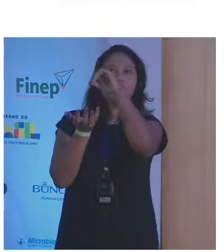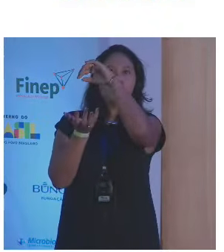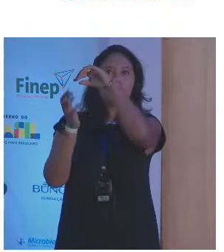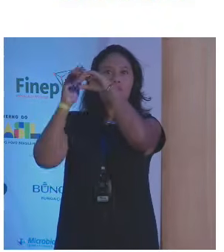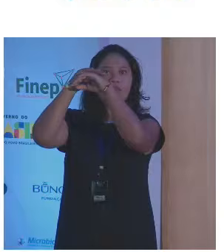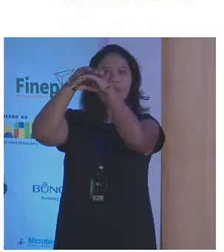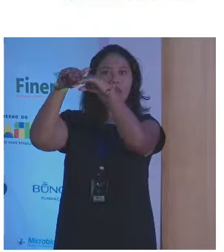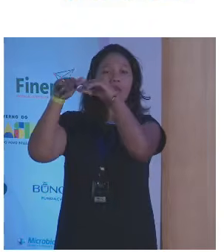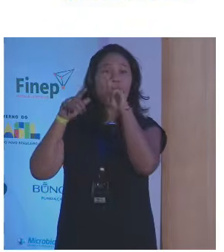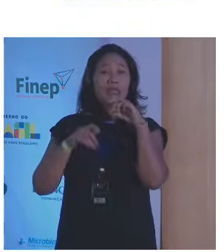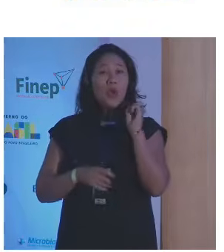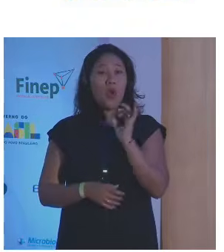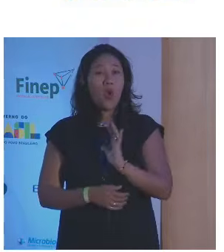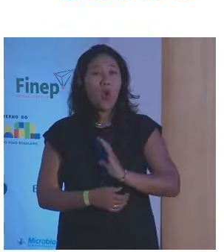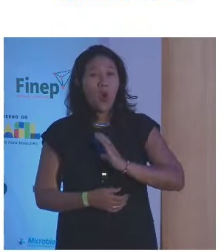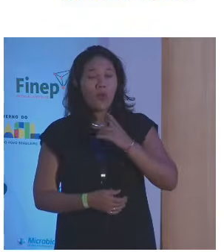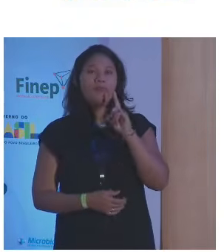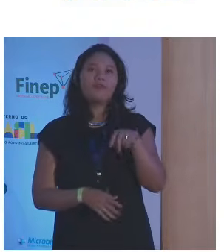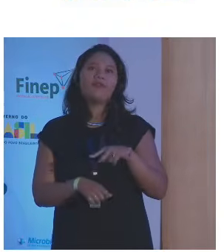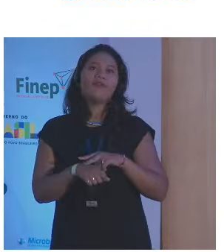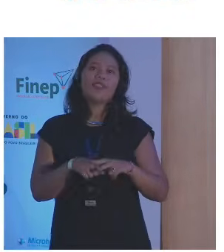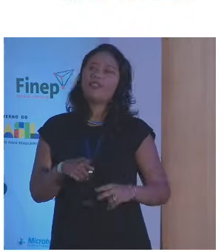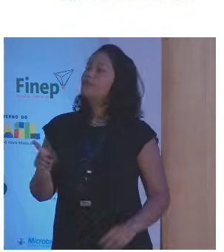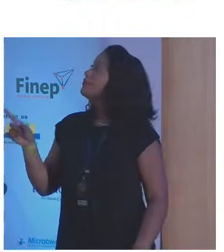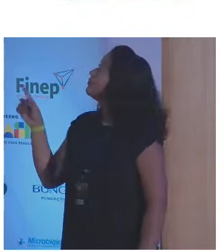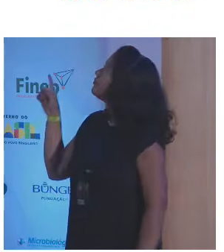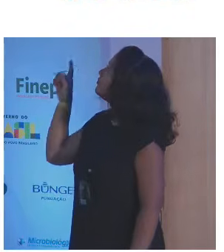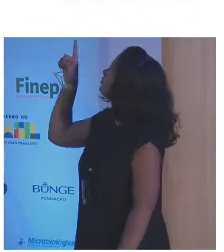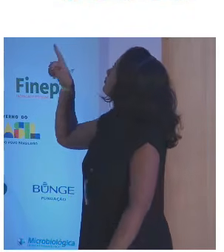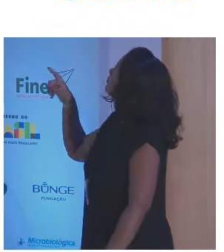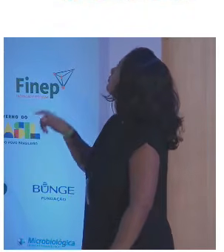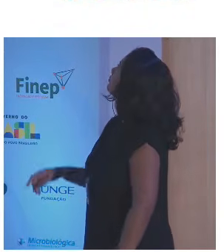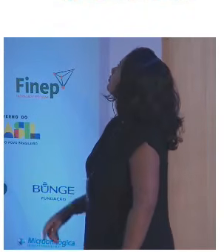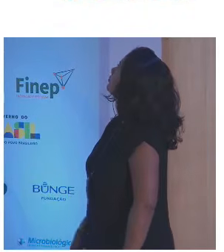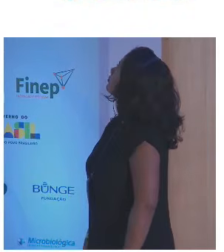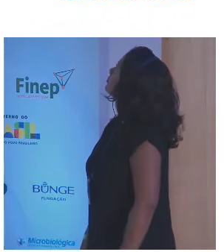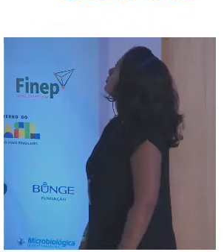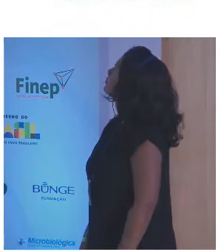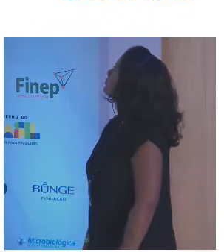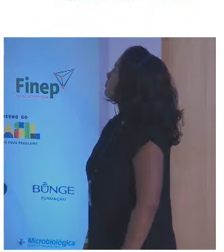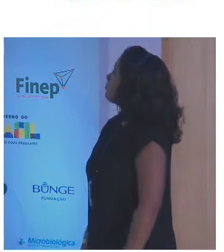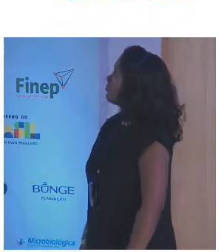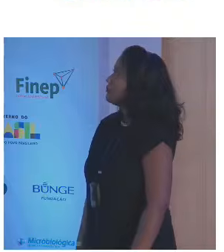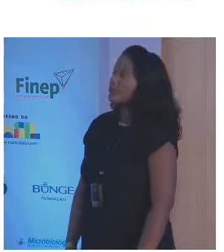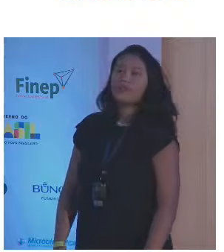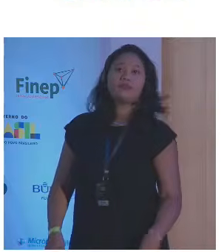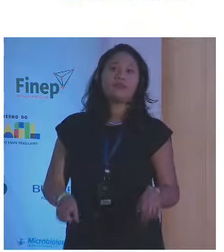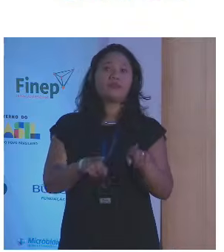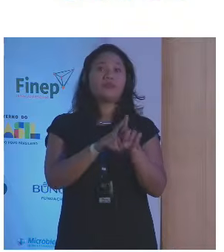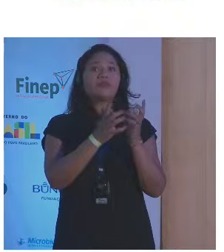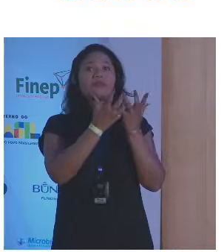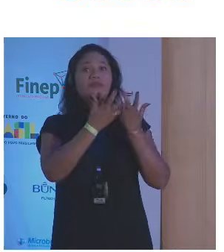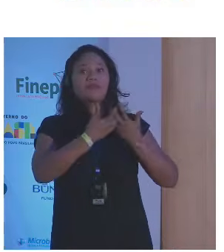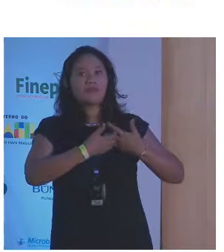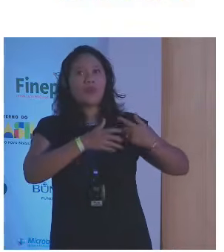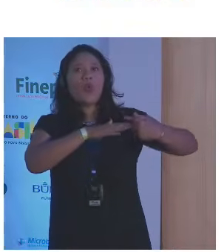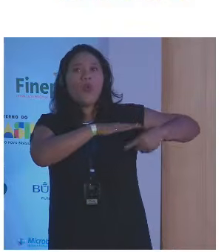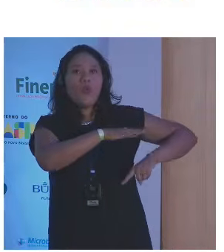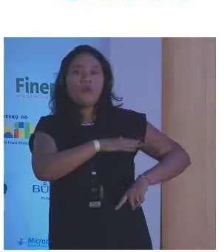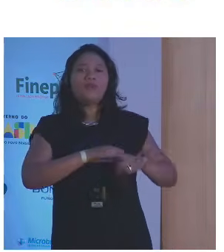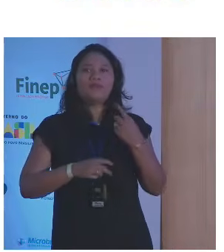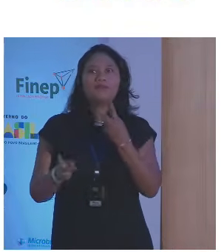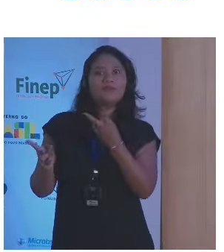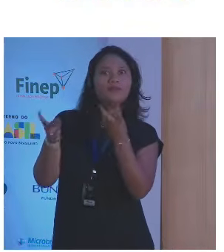ocean, where you have this entry door to marine life. It is more complex, but you are accessing CO2, nutrients, oxygen,